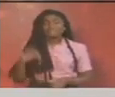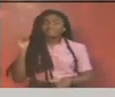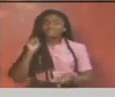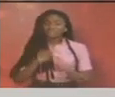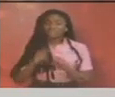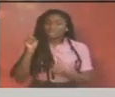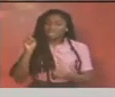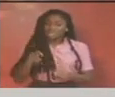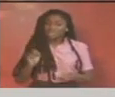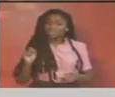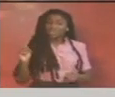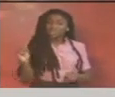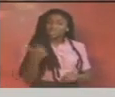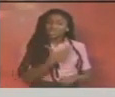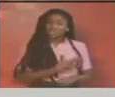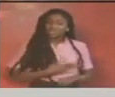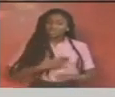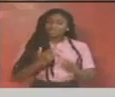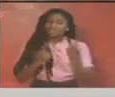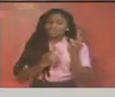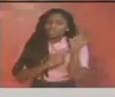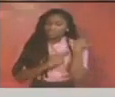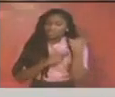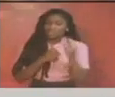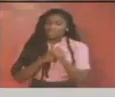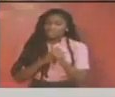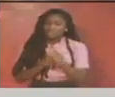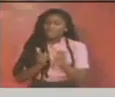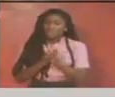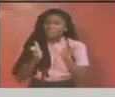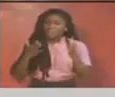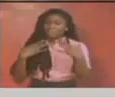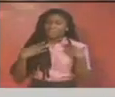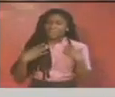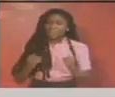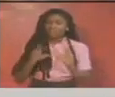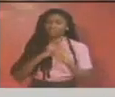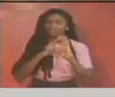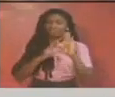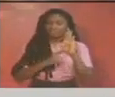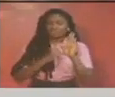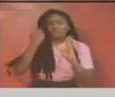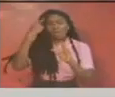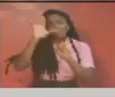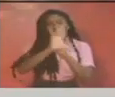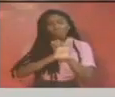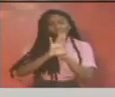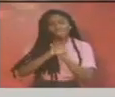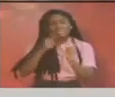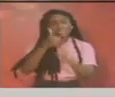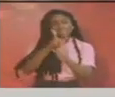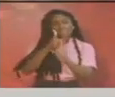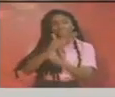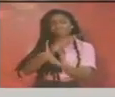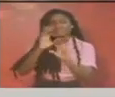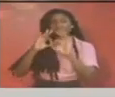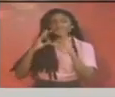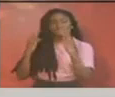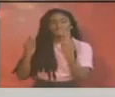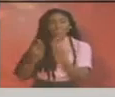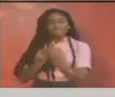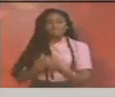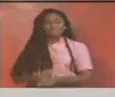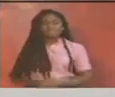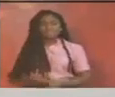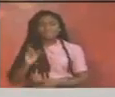need everyone to play their part. Follow the public health guidelines. They are there to protect yourself, your families, and everyone in the population. Wear